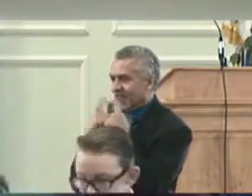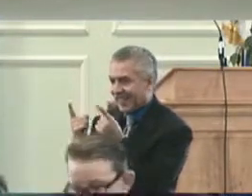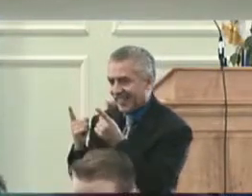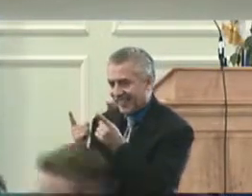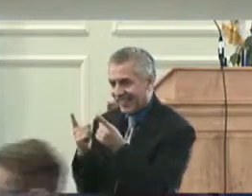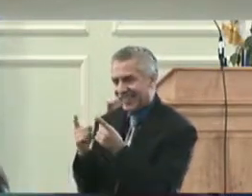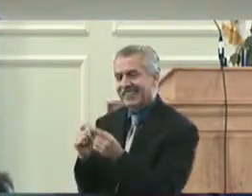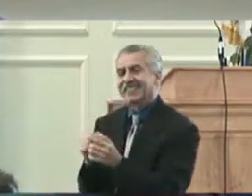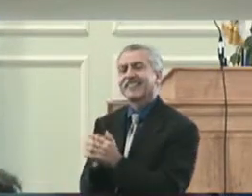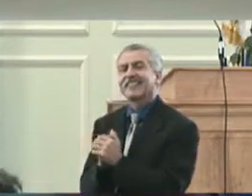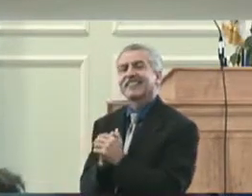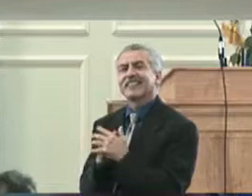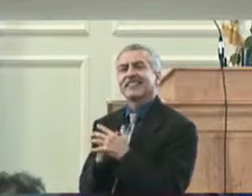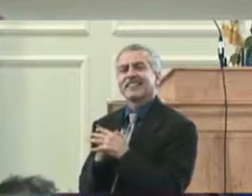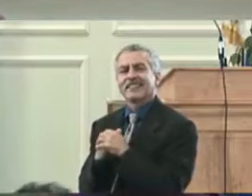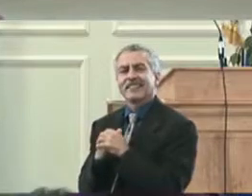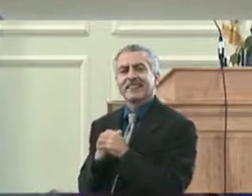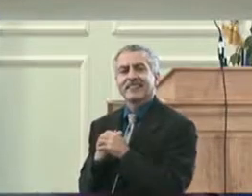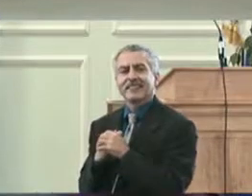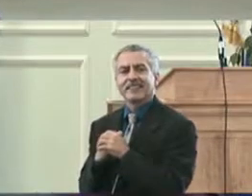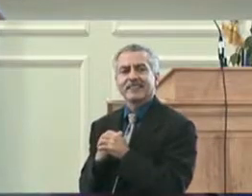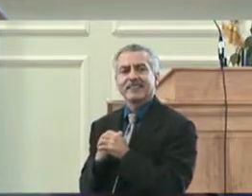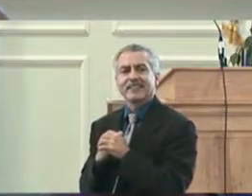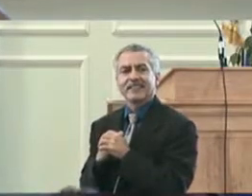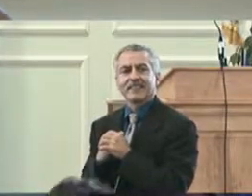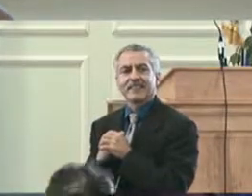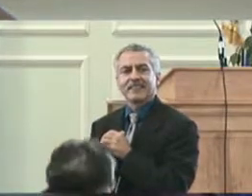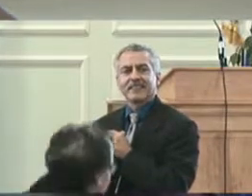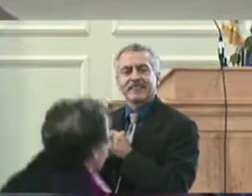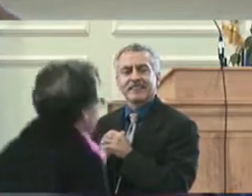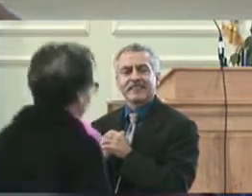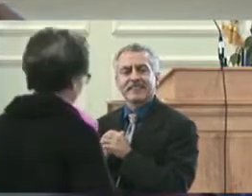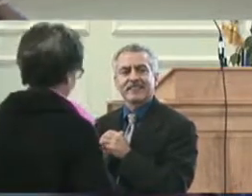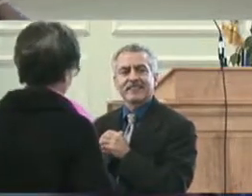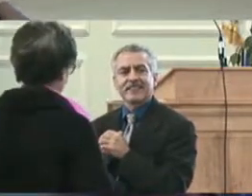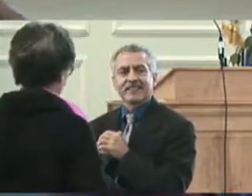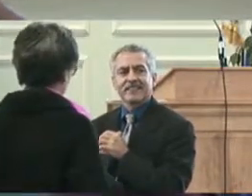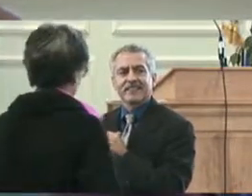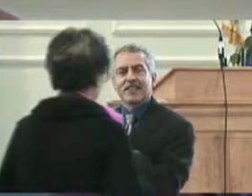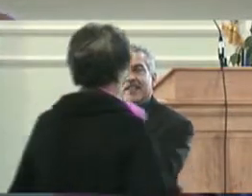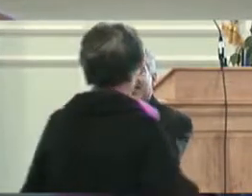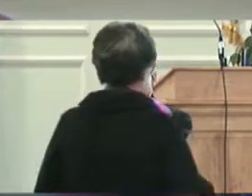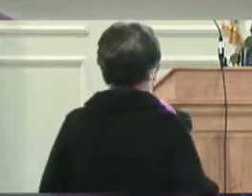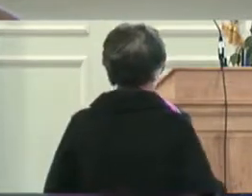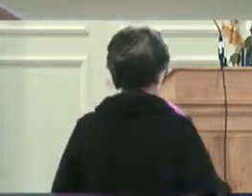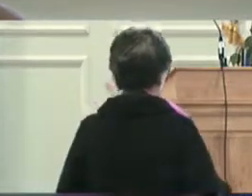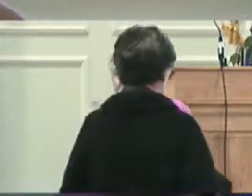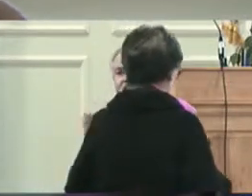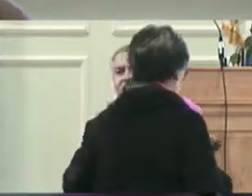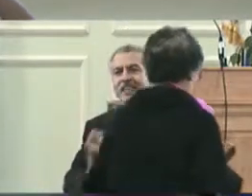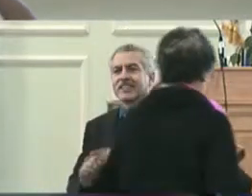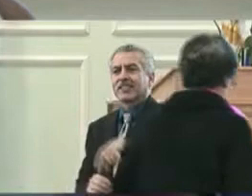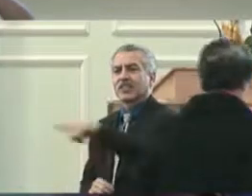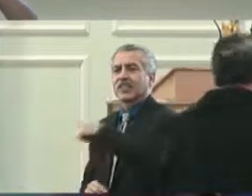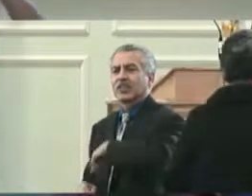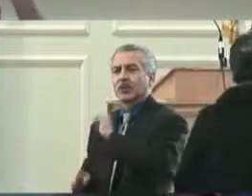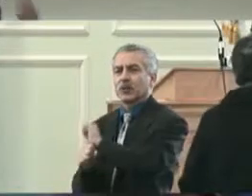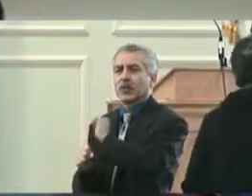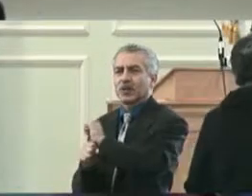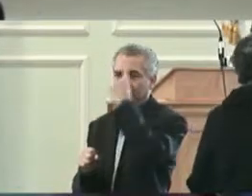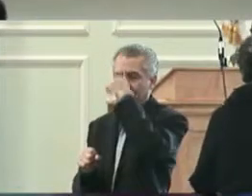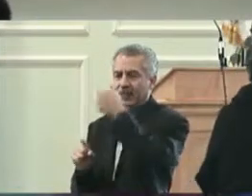probably just put together a card or pray for them, right? God asks us to work for each